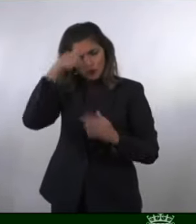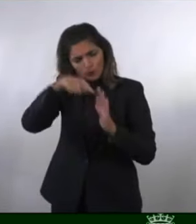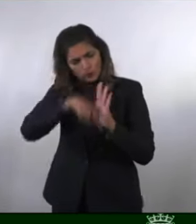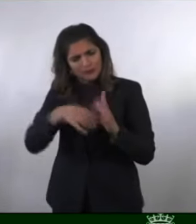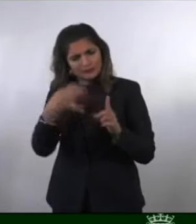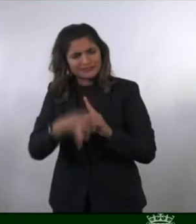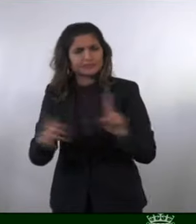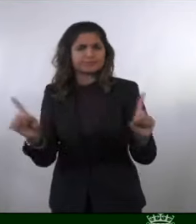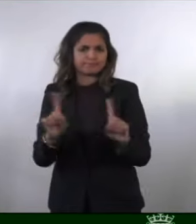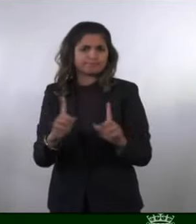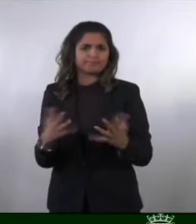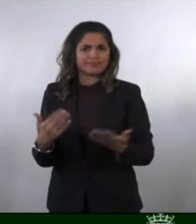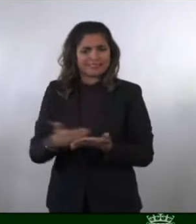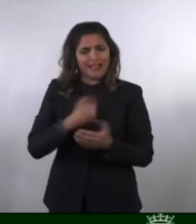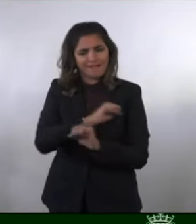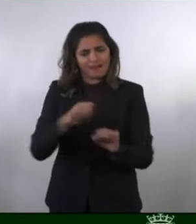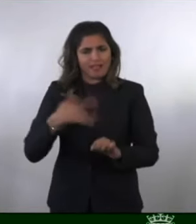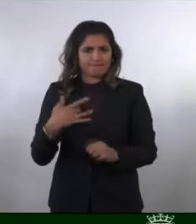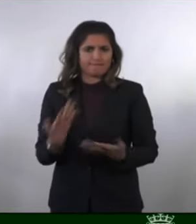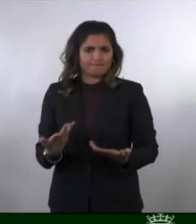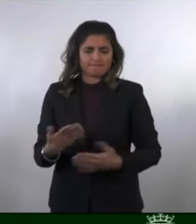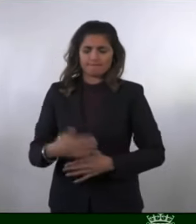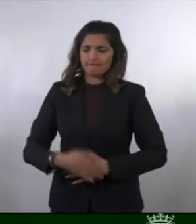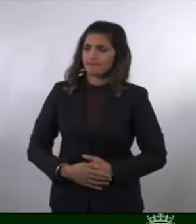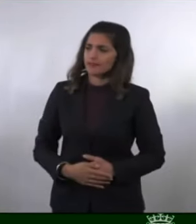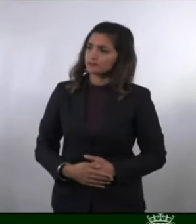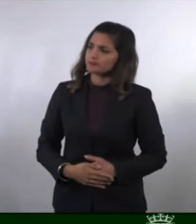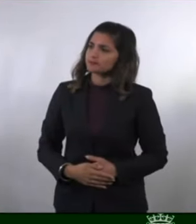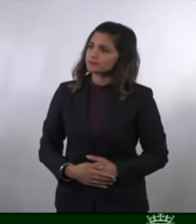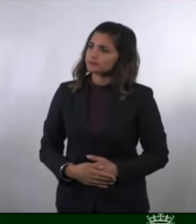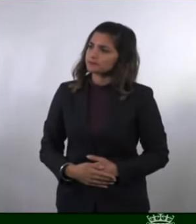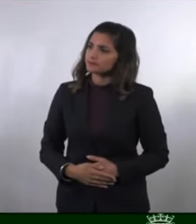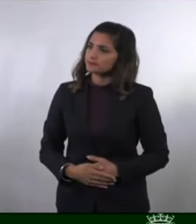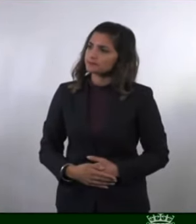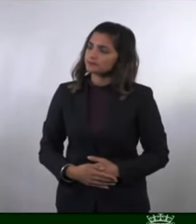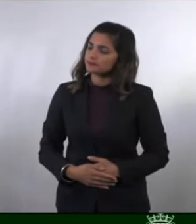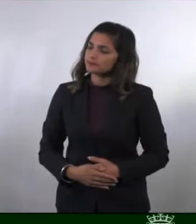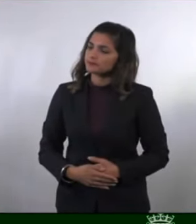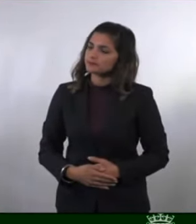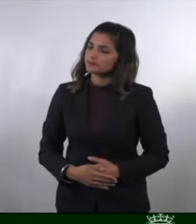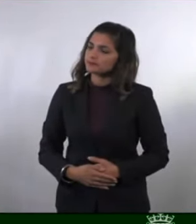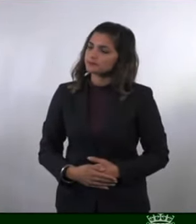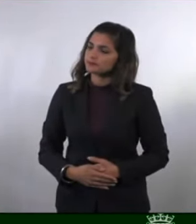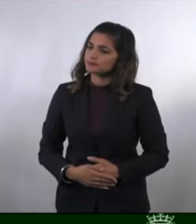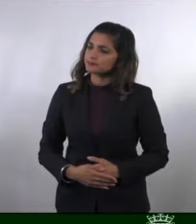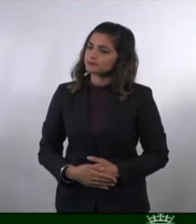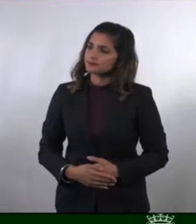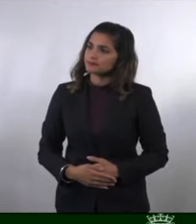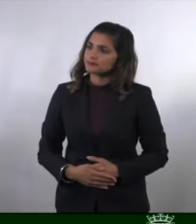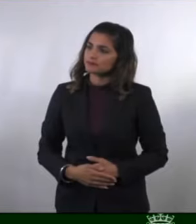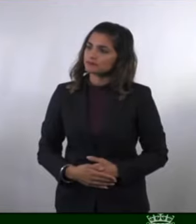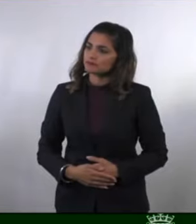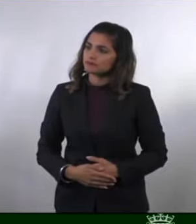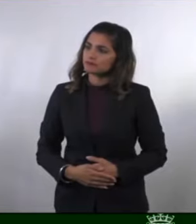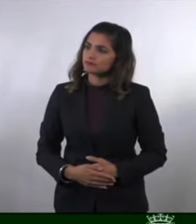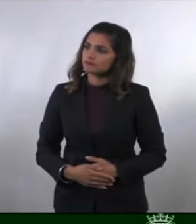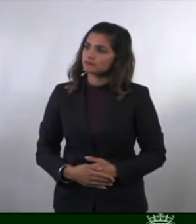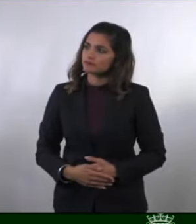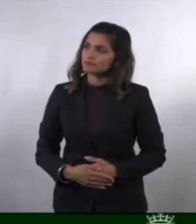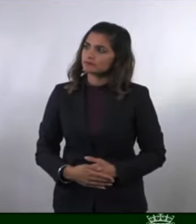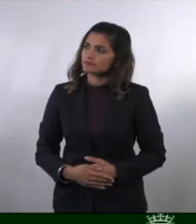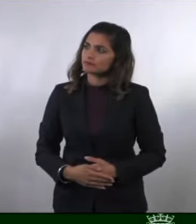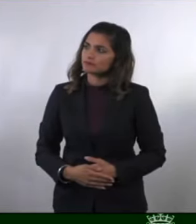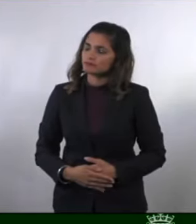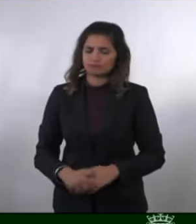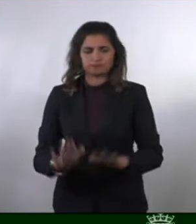it costs? Prime Minister. Yes, indeed, Mr. Speaker. We'll be very happy, and I'm delighted to meet my